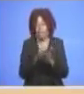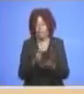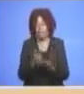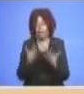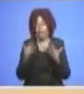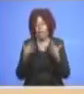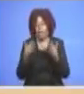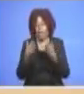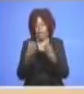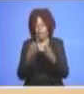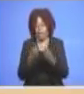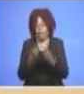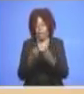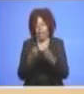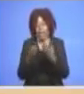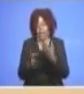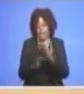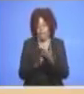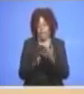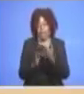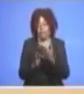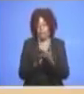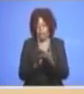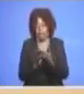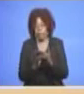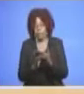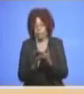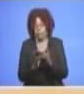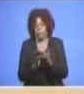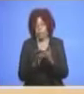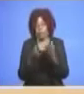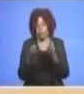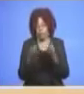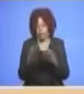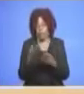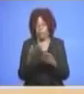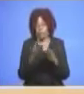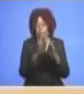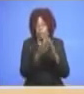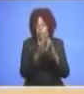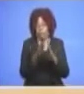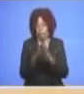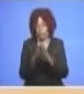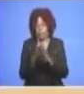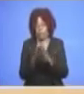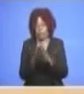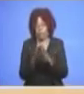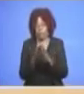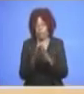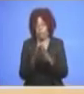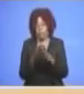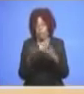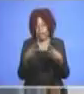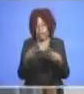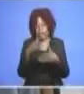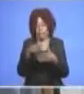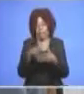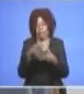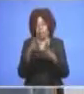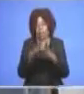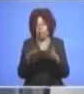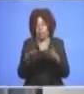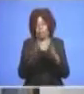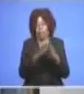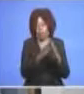health and safety issue that many of these communities present to the wider community. I try